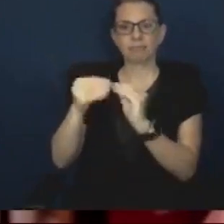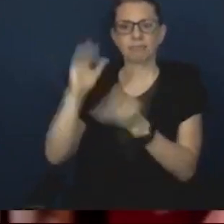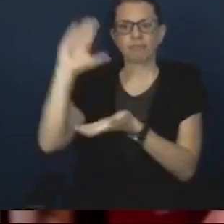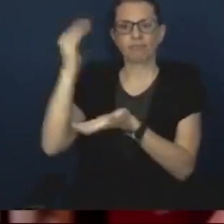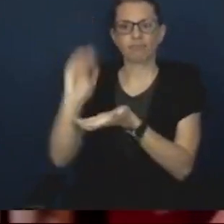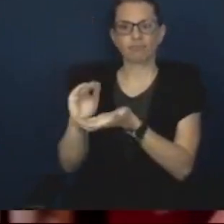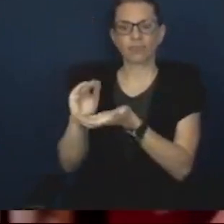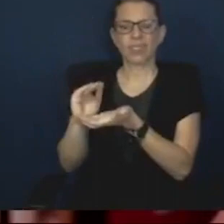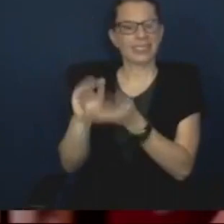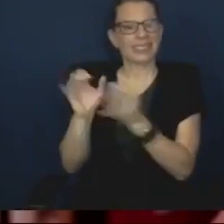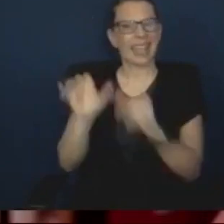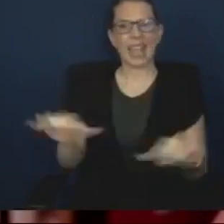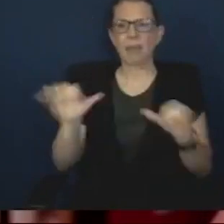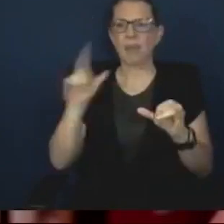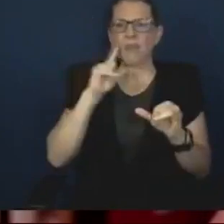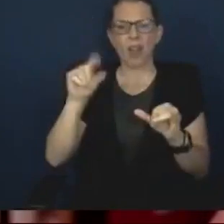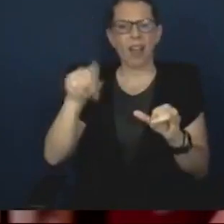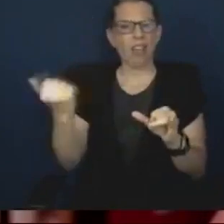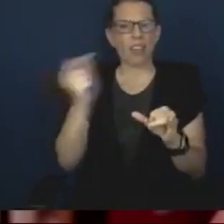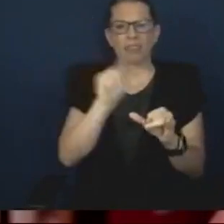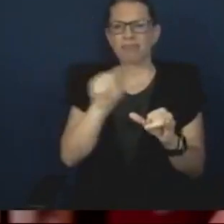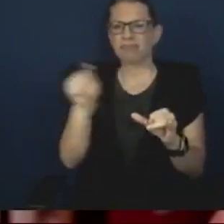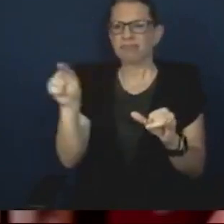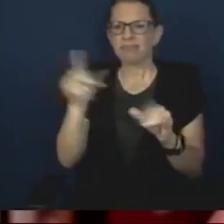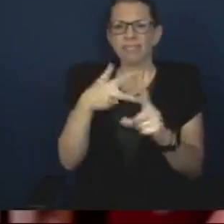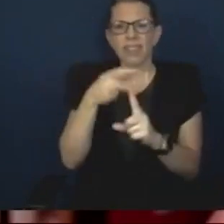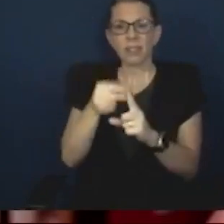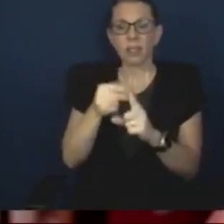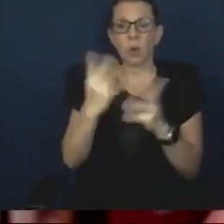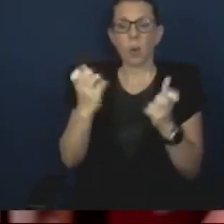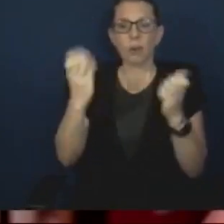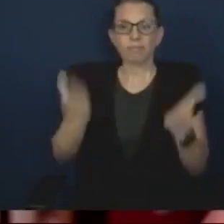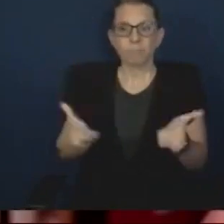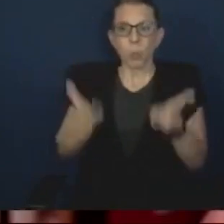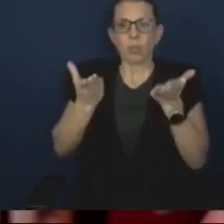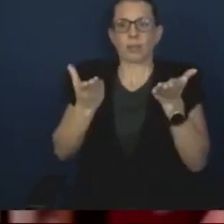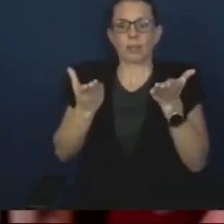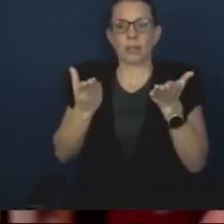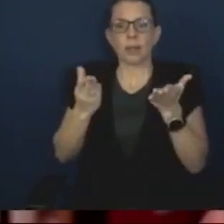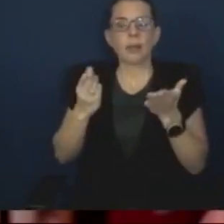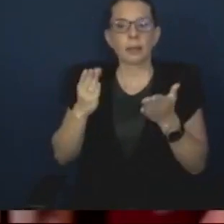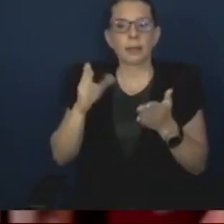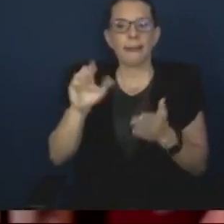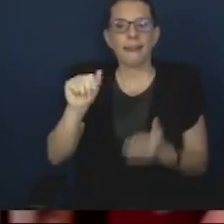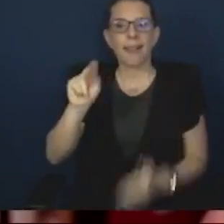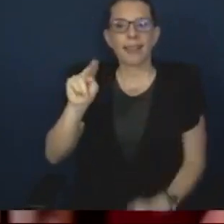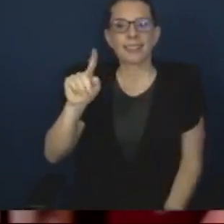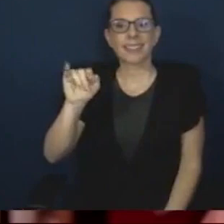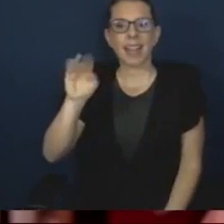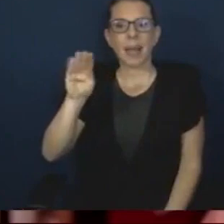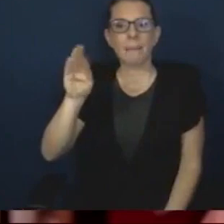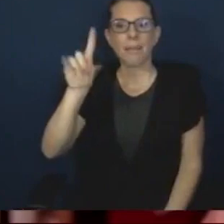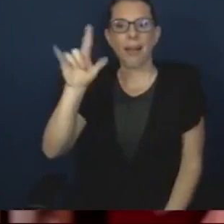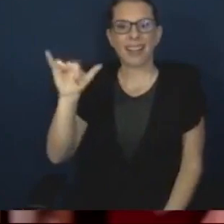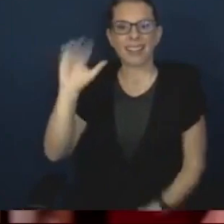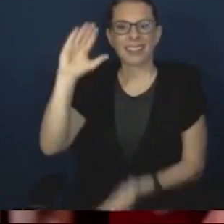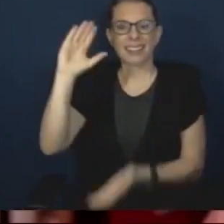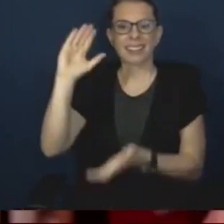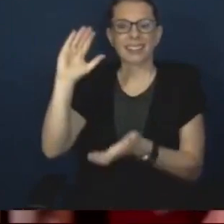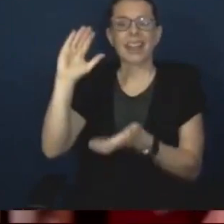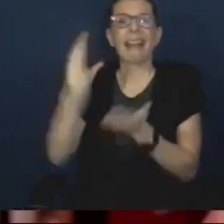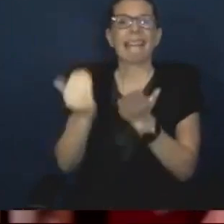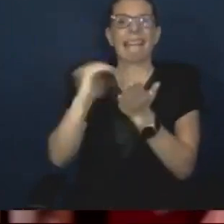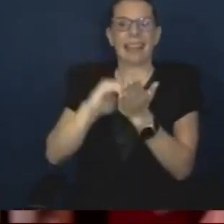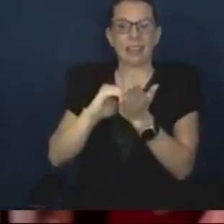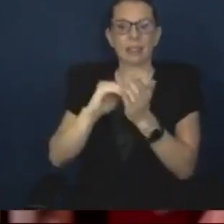and they want to boost those antibody levels back up again. But they're going to go down again in 6 to 8 months. And so I fear we're